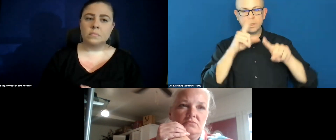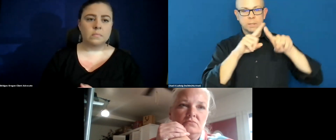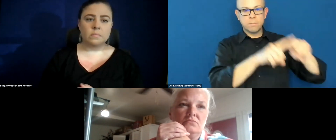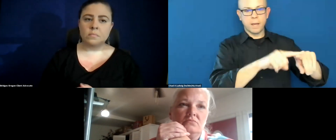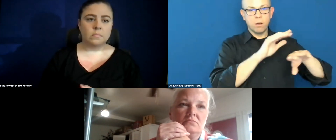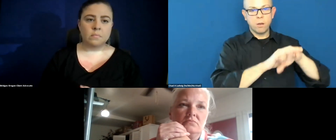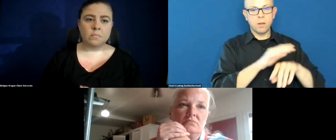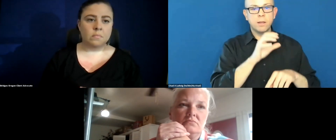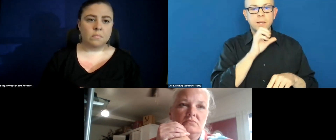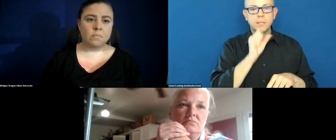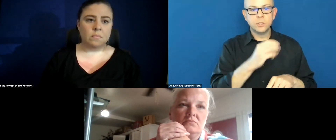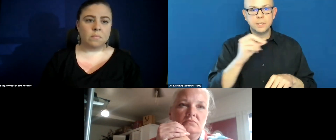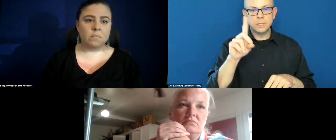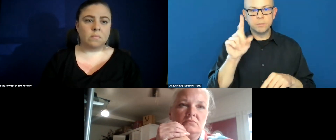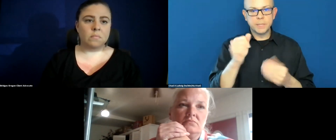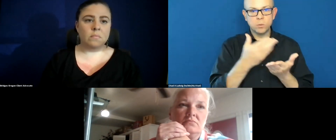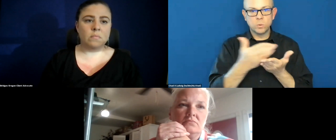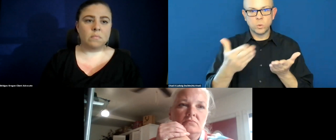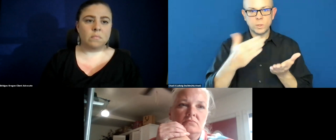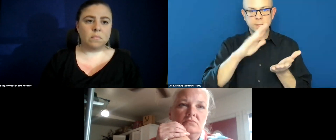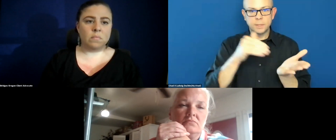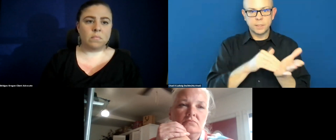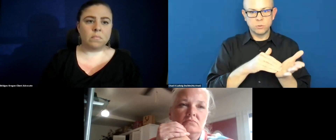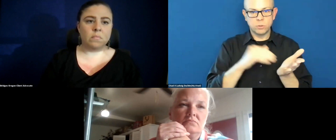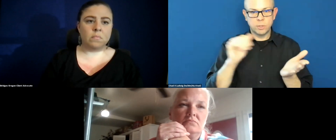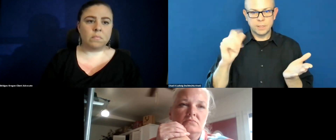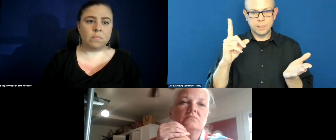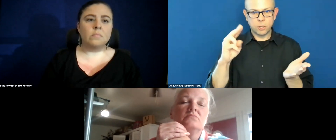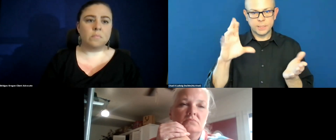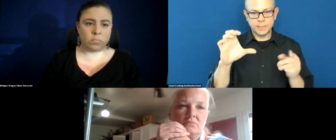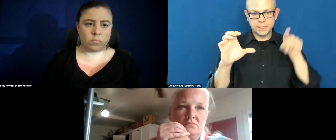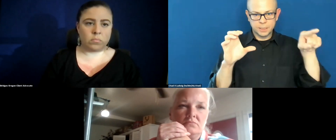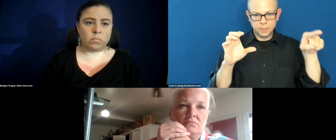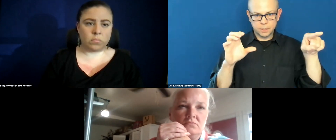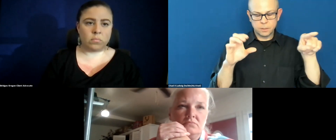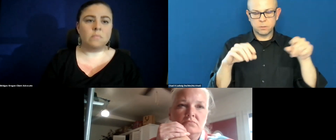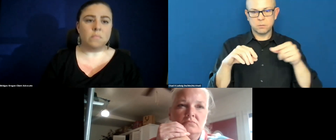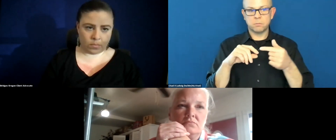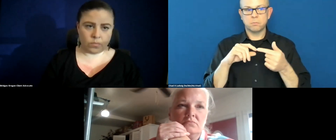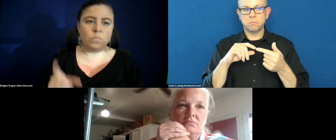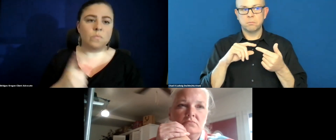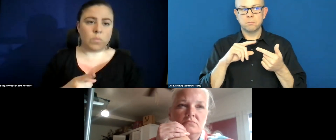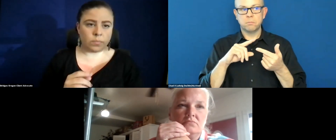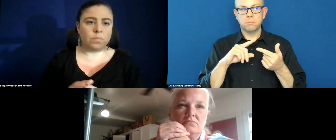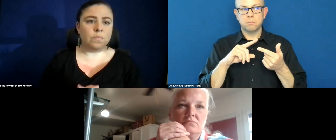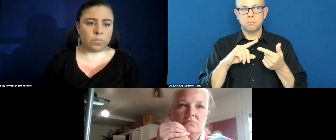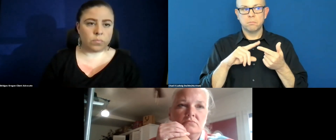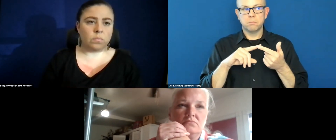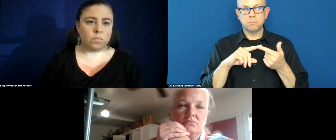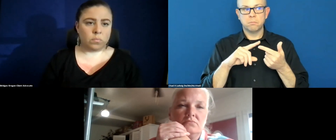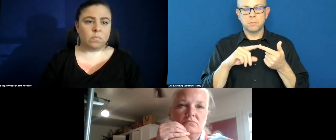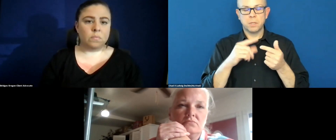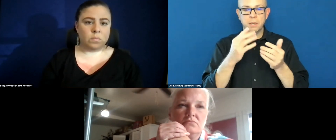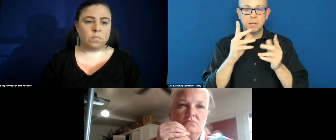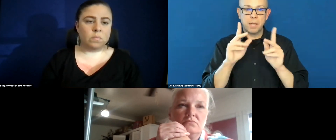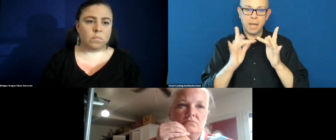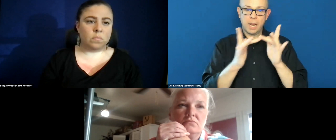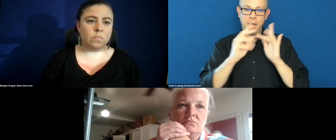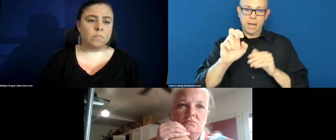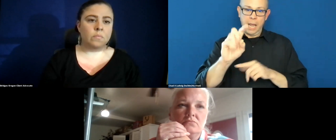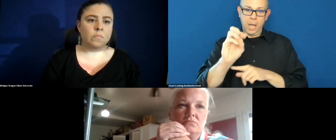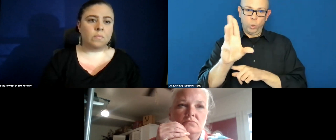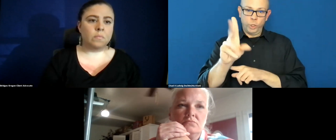we do not. We are relying on Aging and Disability Resource Center and